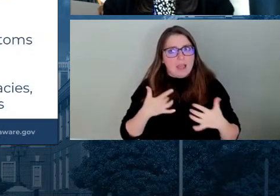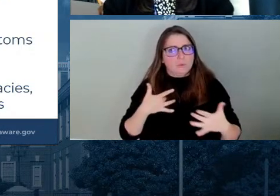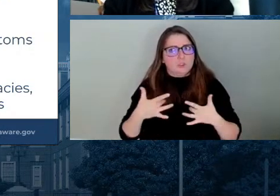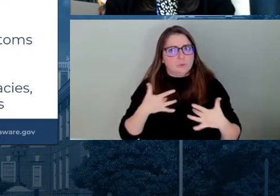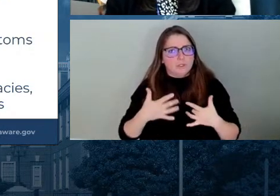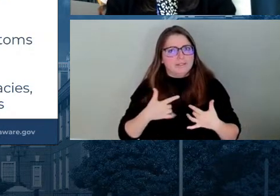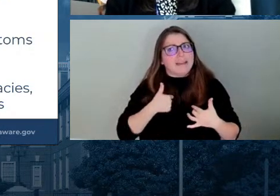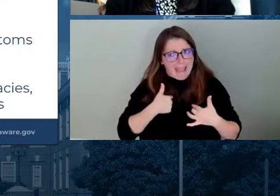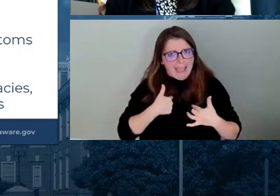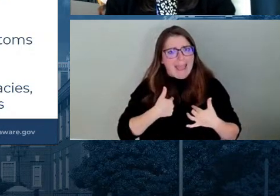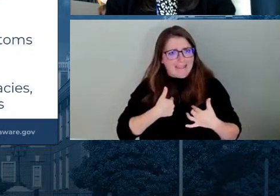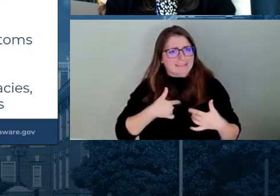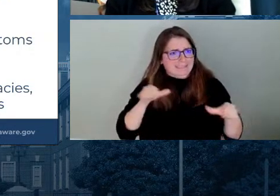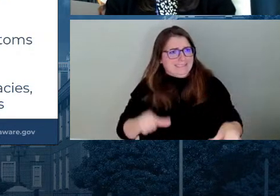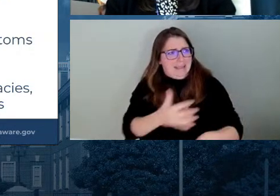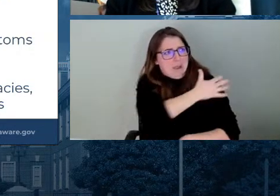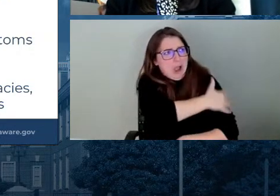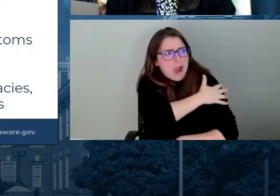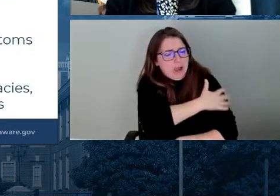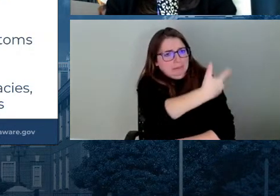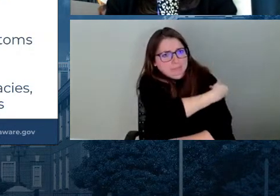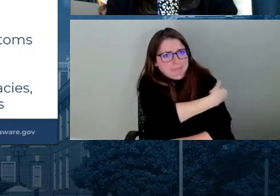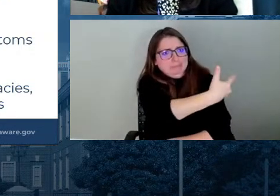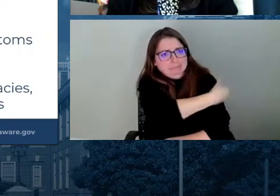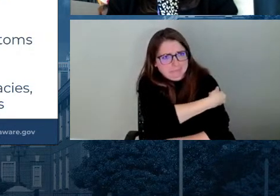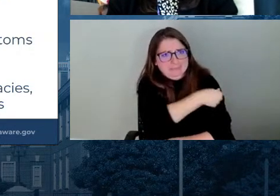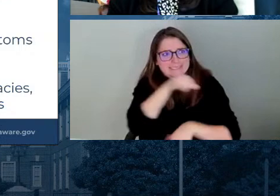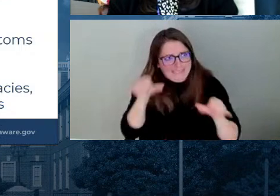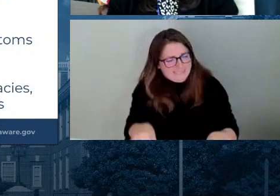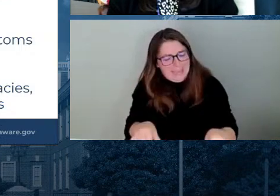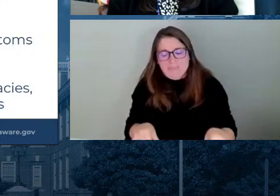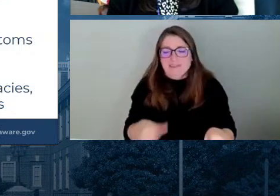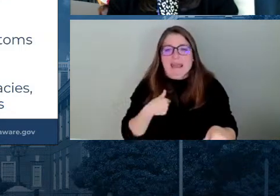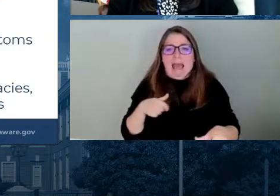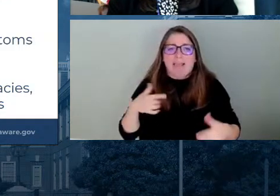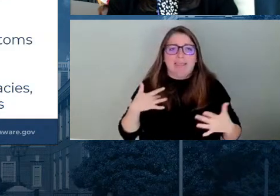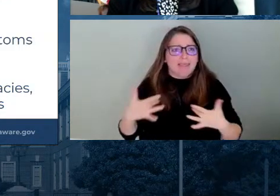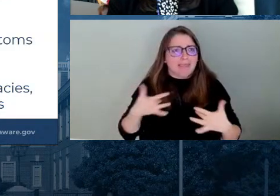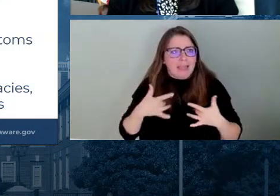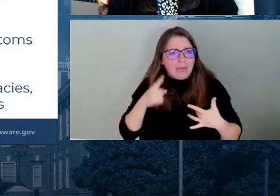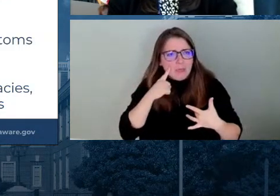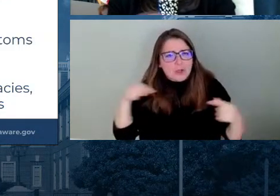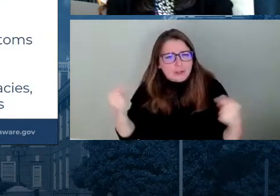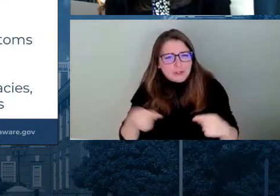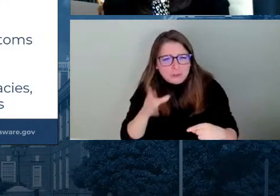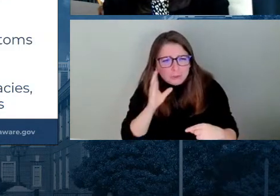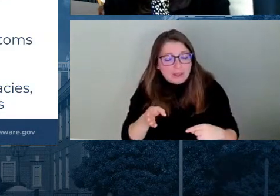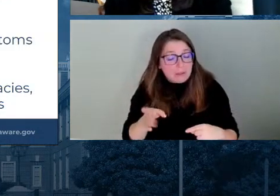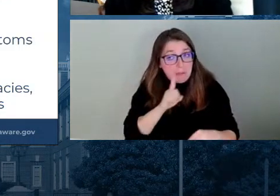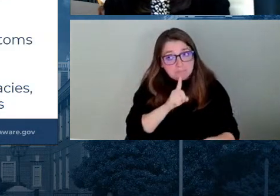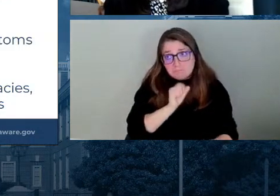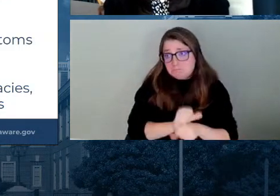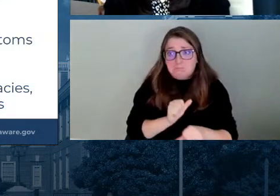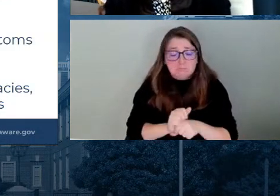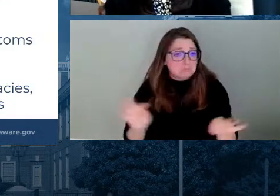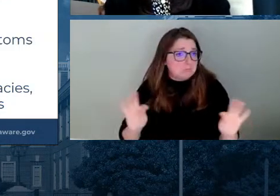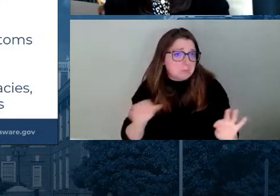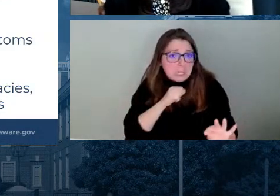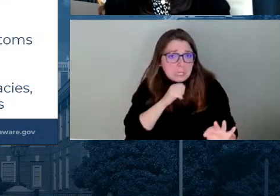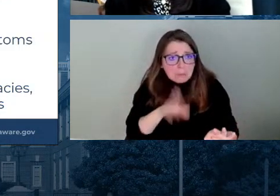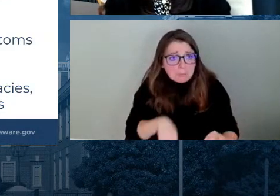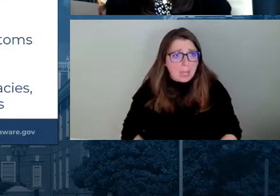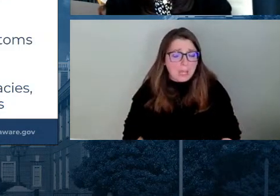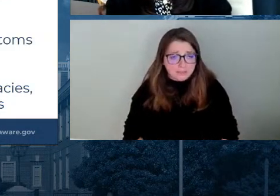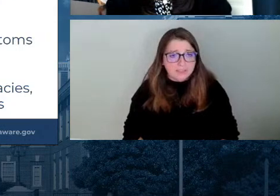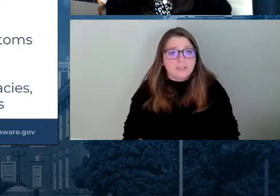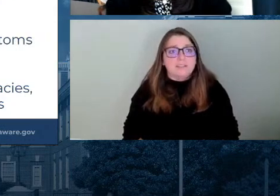convenient. We know people are busy. And so it is absolutely an option that, again, depending on when you had your last